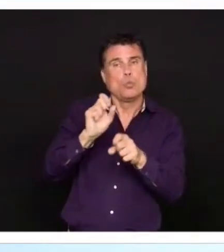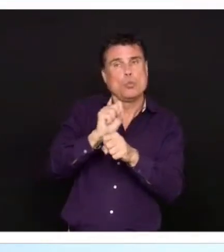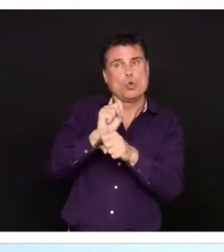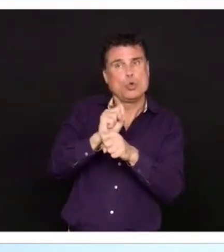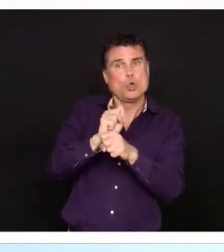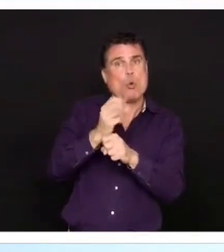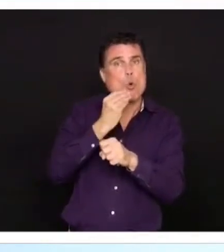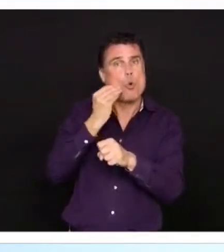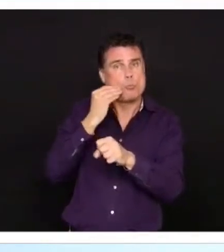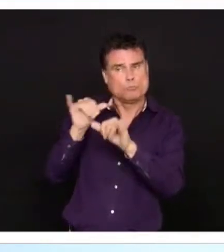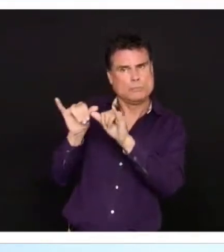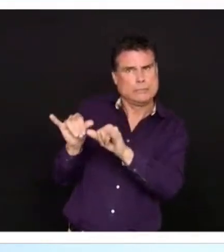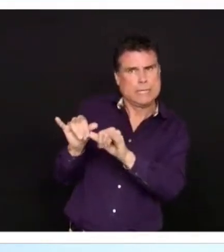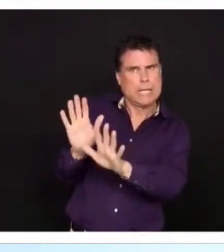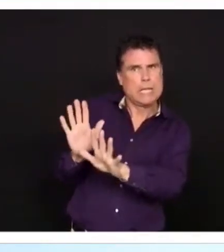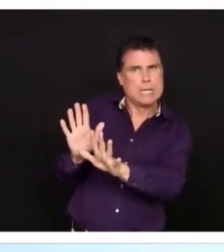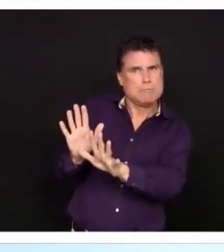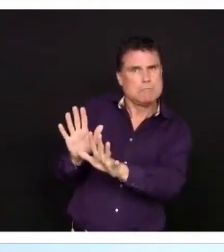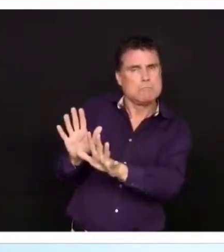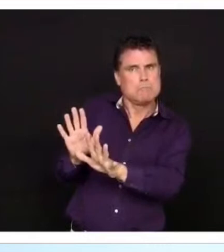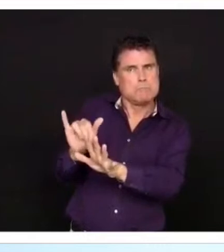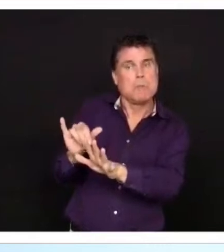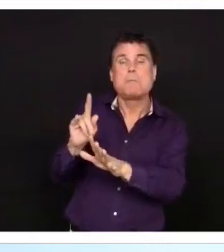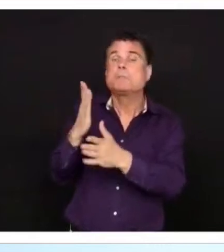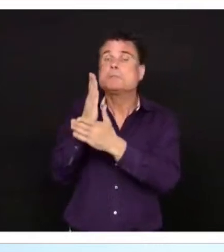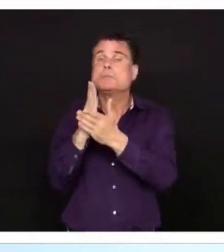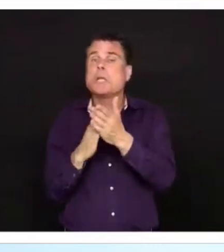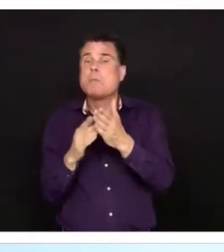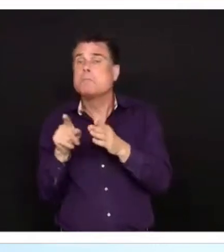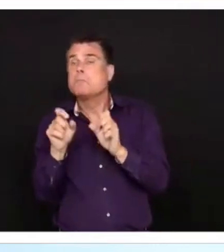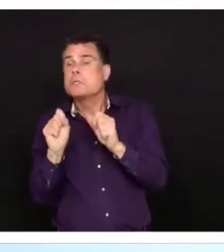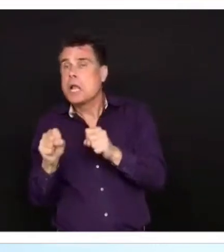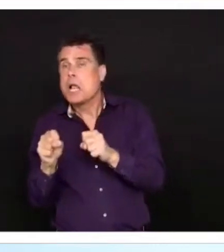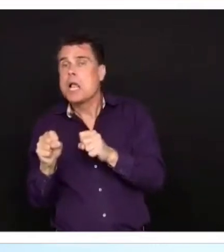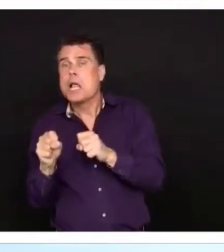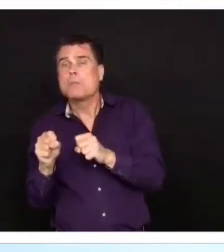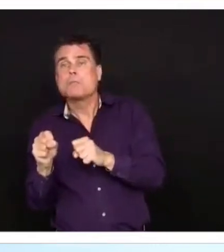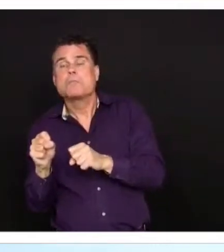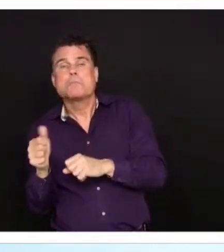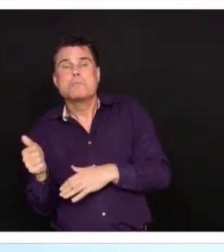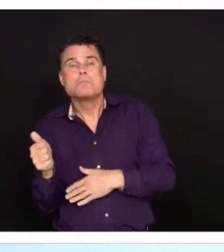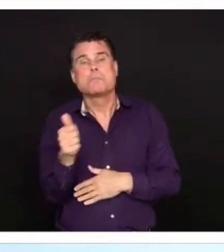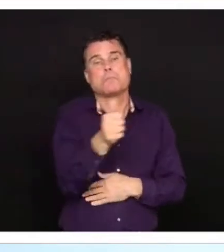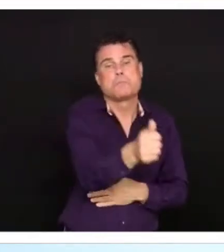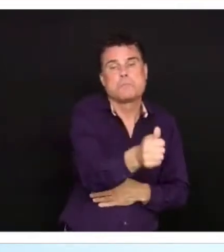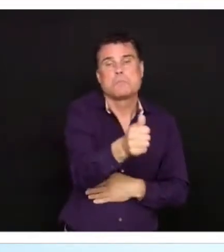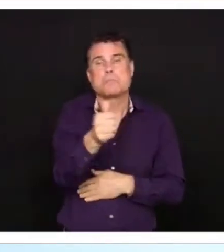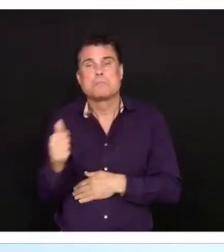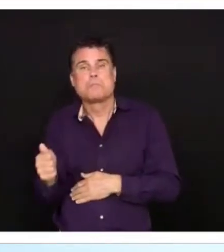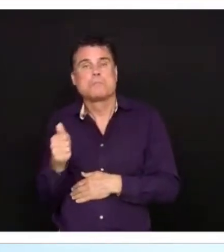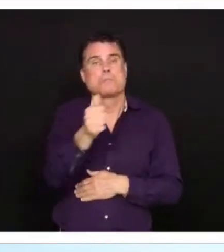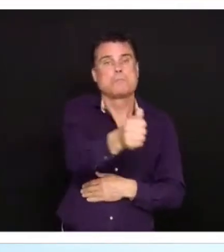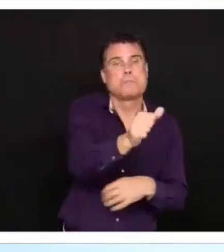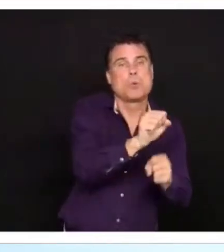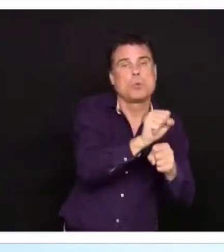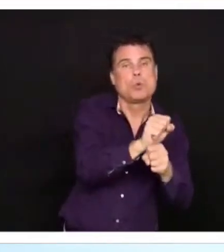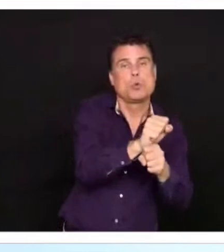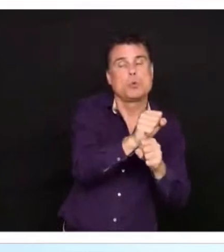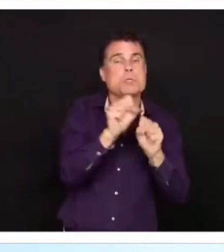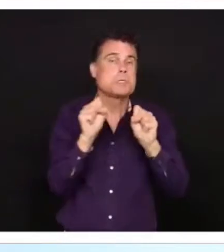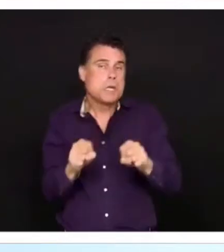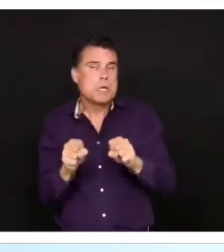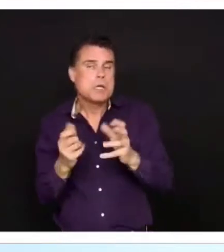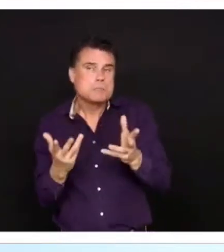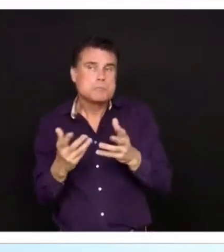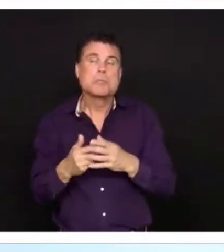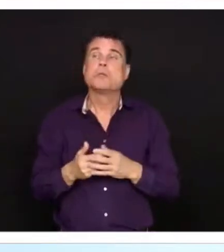stores and lining up and having those patients to do that in the near future, in the coming months. But we need to look at how we can increase our